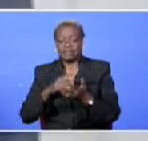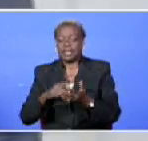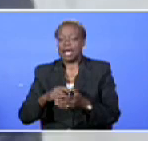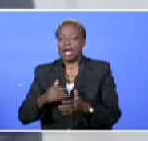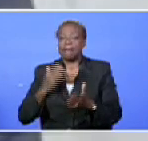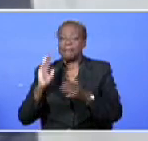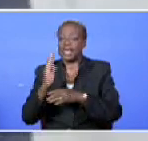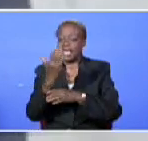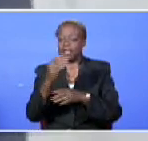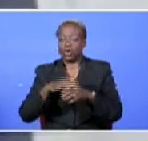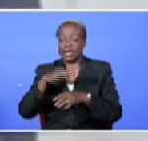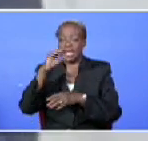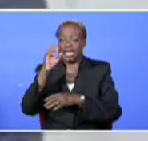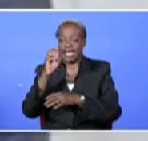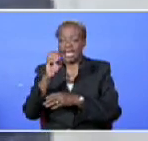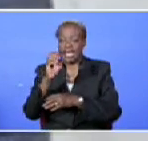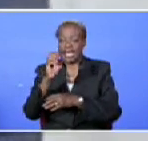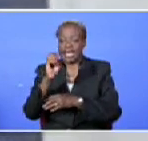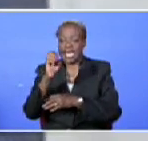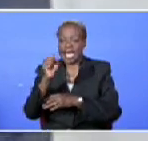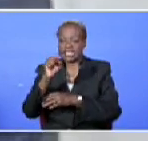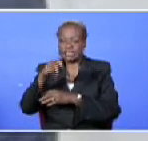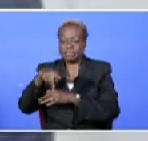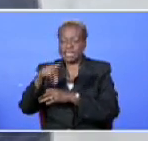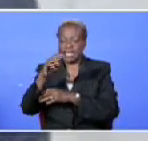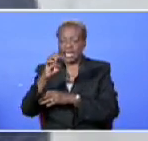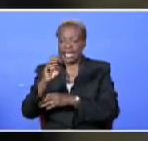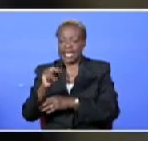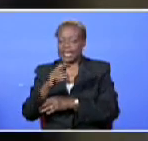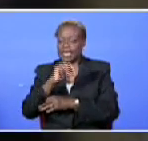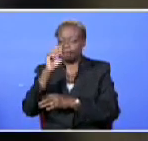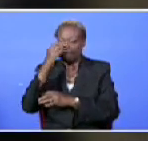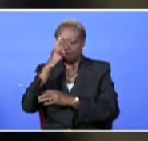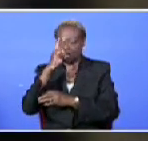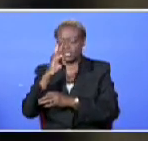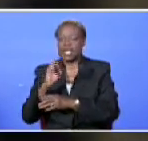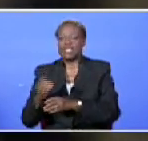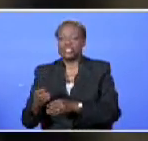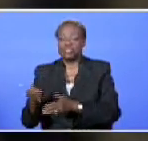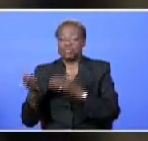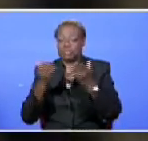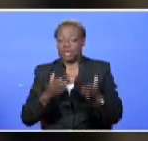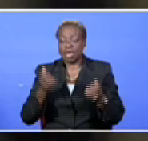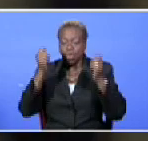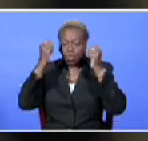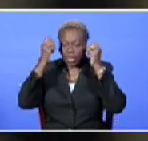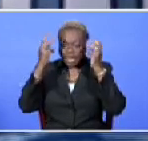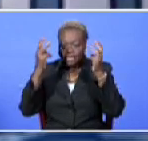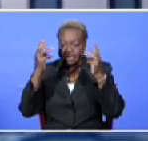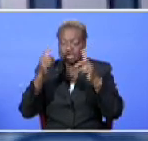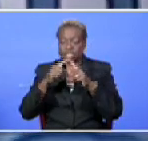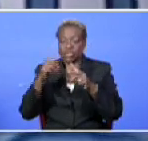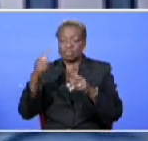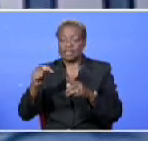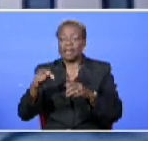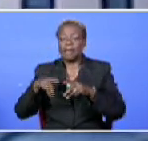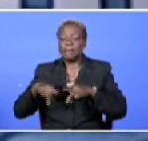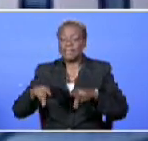on ESPN, Fox, and The Athletic to bring further awareness of the COVID-19 pandemic and bridge the gap between the worlds of